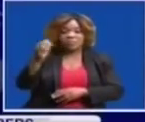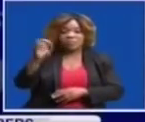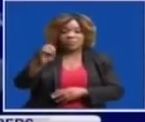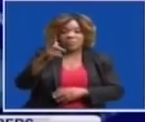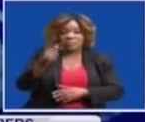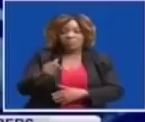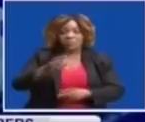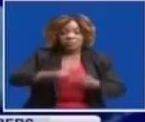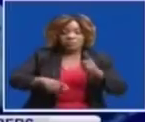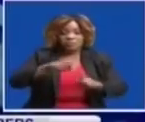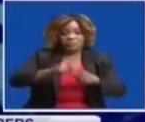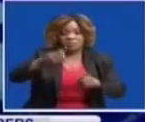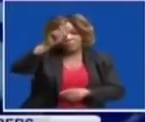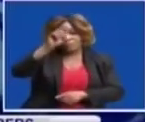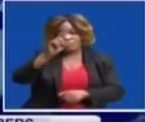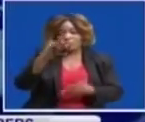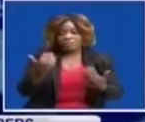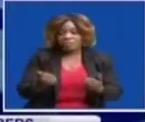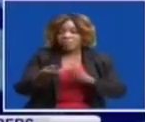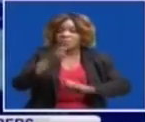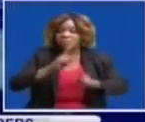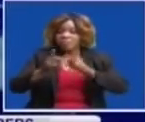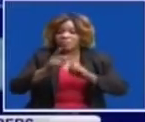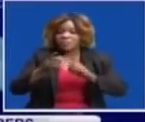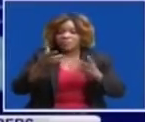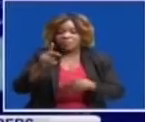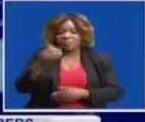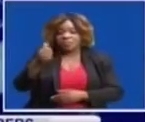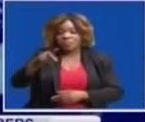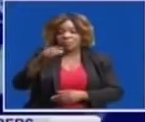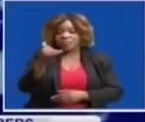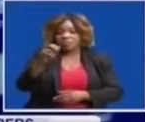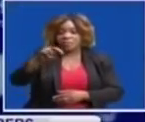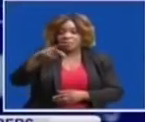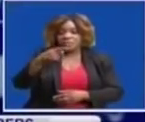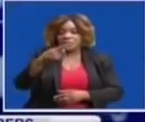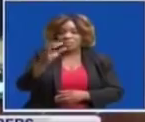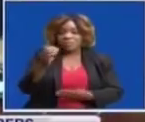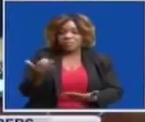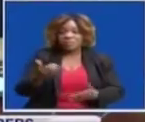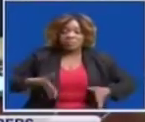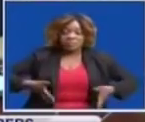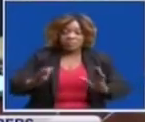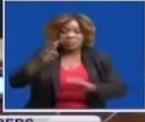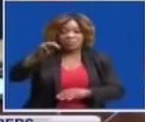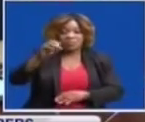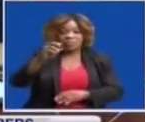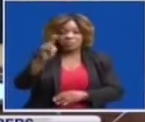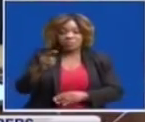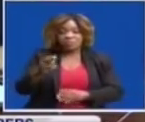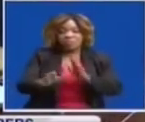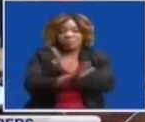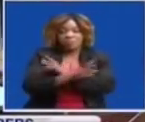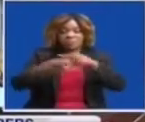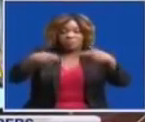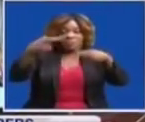his Egyptian counterpart. Speaking at the event, Mr. Kampiongo said that the MOU will allow the Zambia Correctional